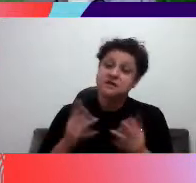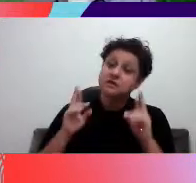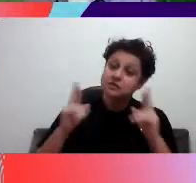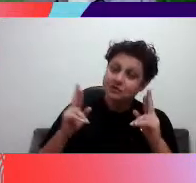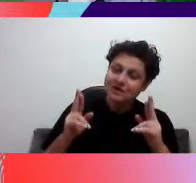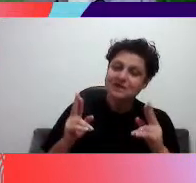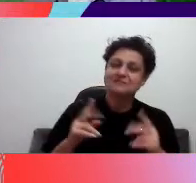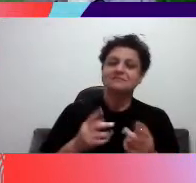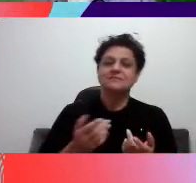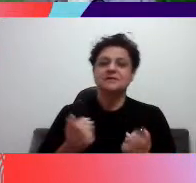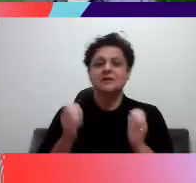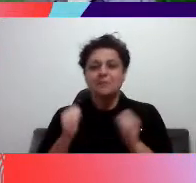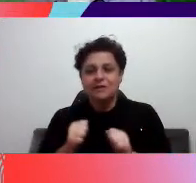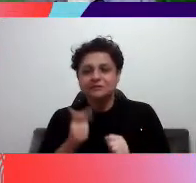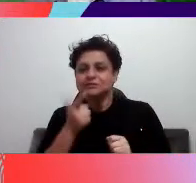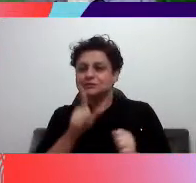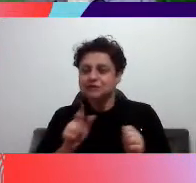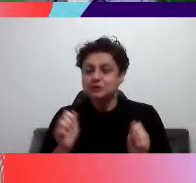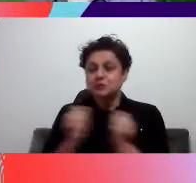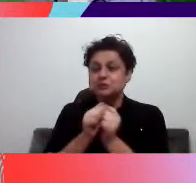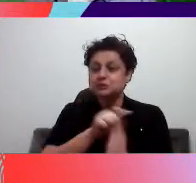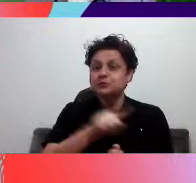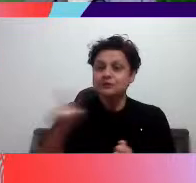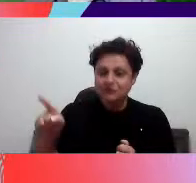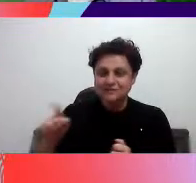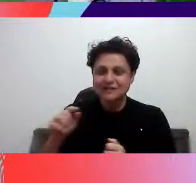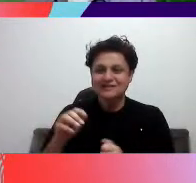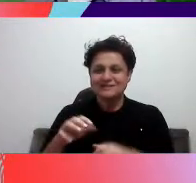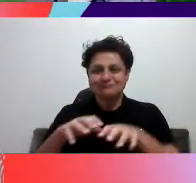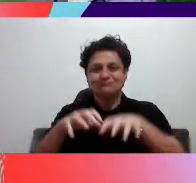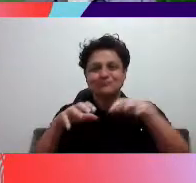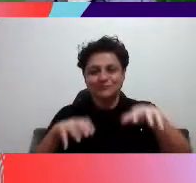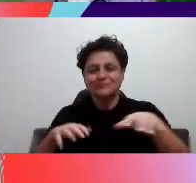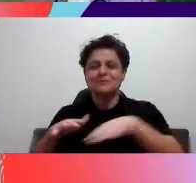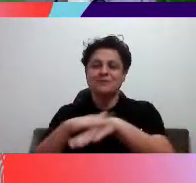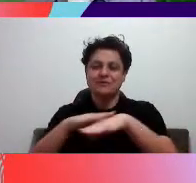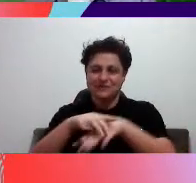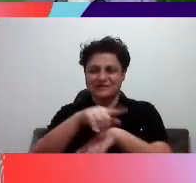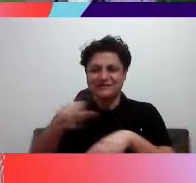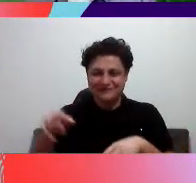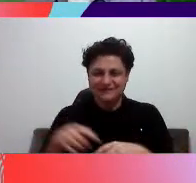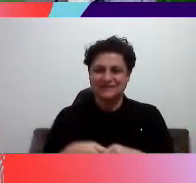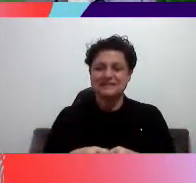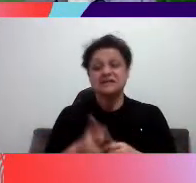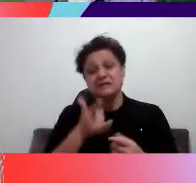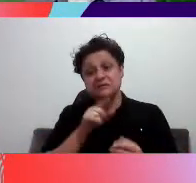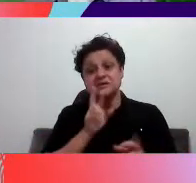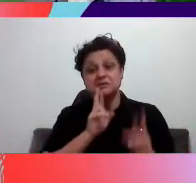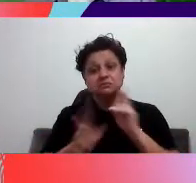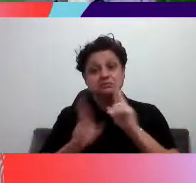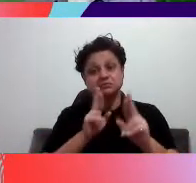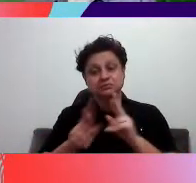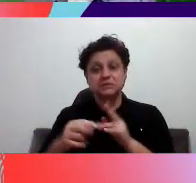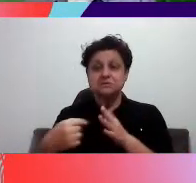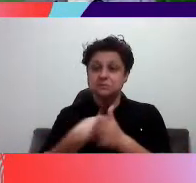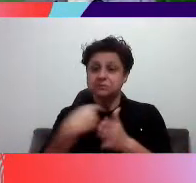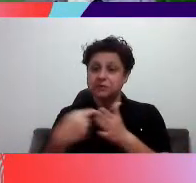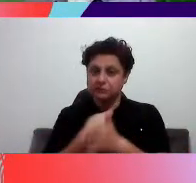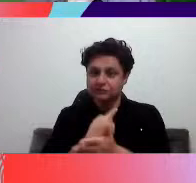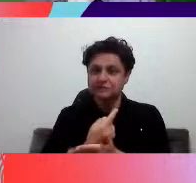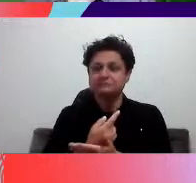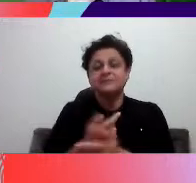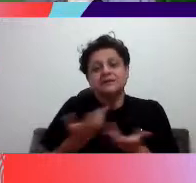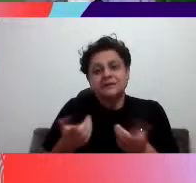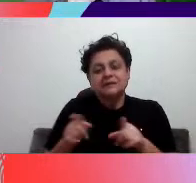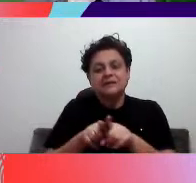this presentation to be able to answer them. Or I'll keep an eye on the recording if you're listening to a recording and see if you have any